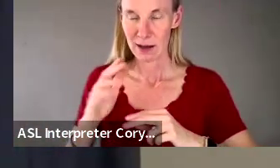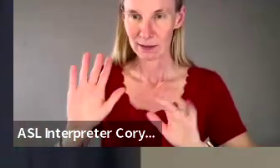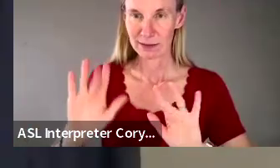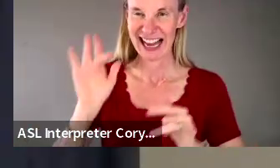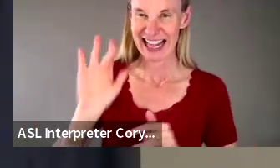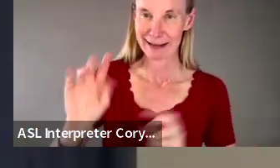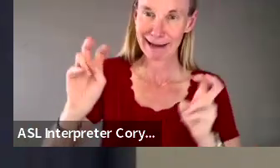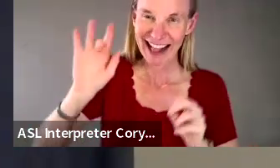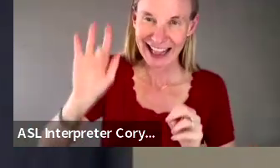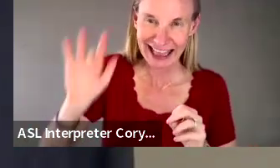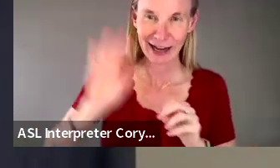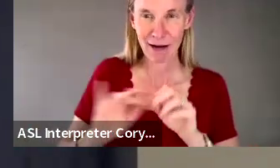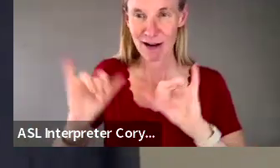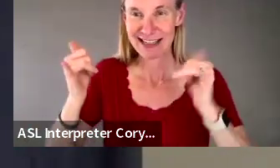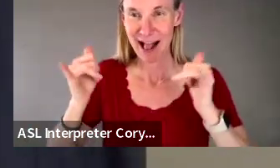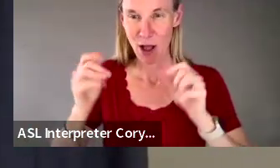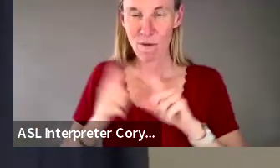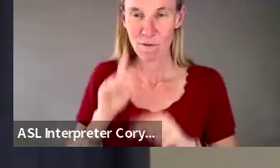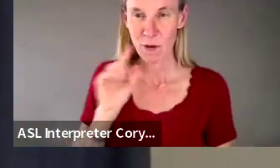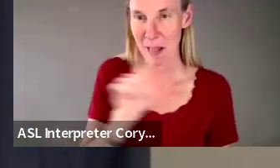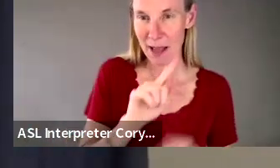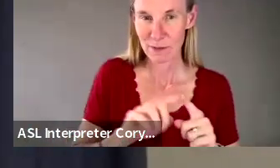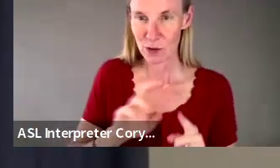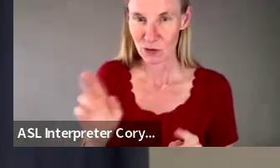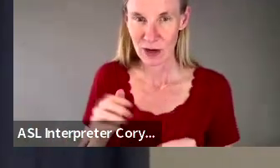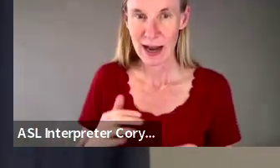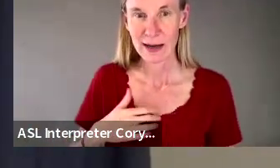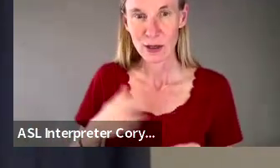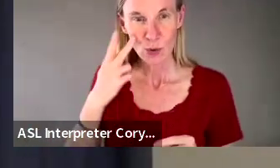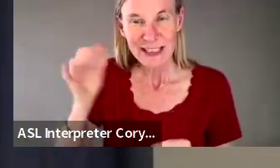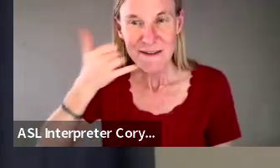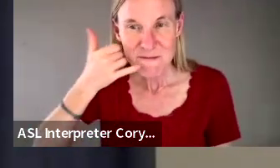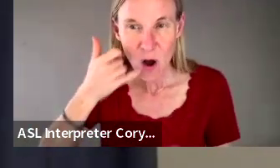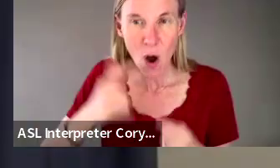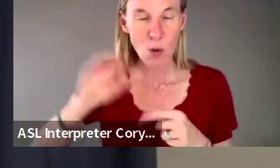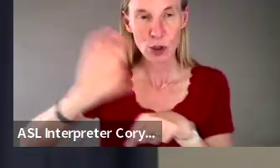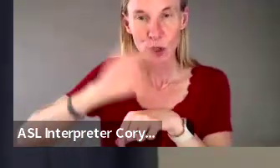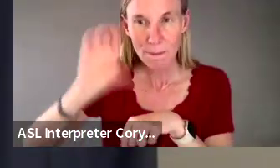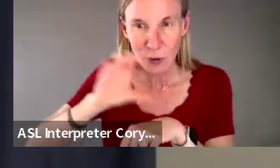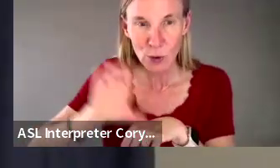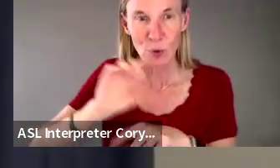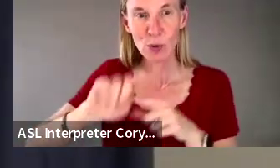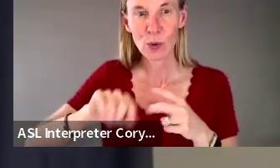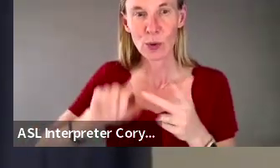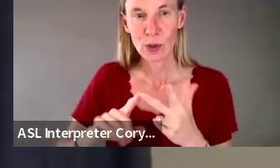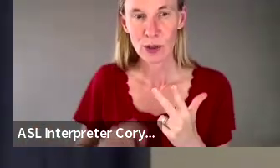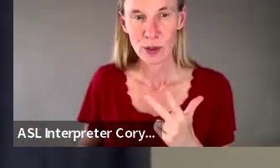right, and he can control his environment. He has phone, computer, and it's going through